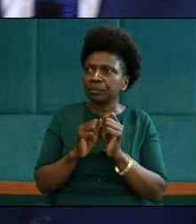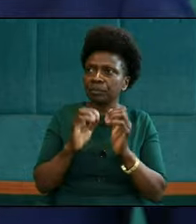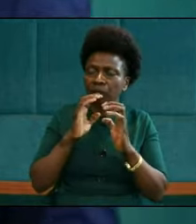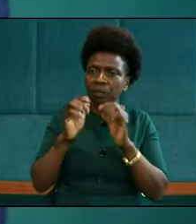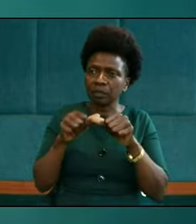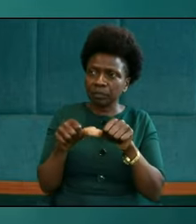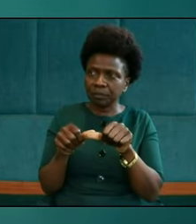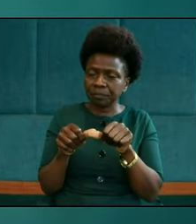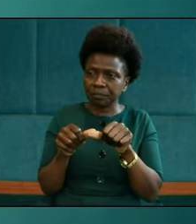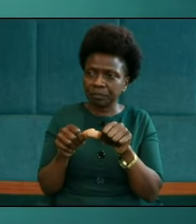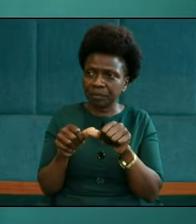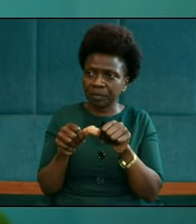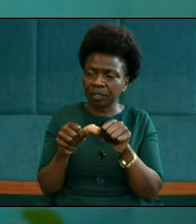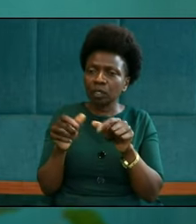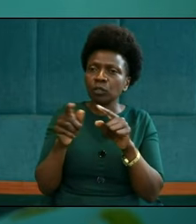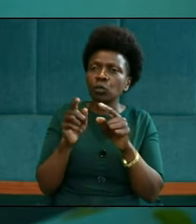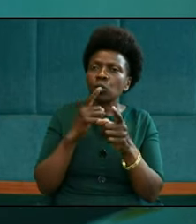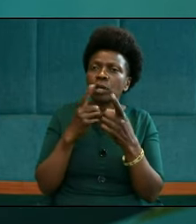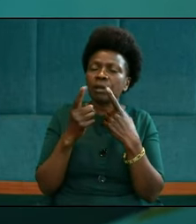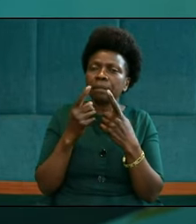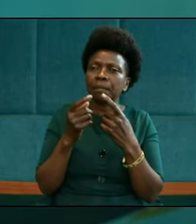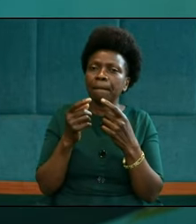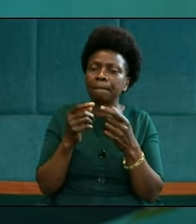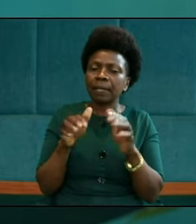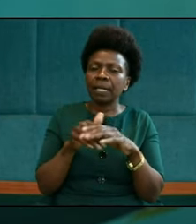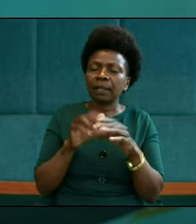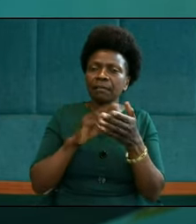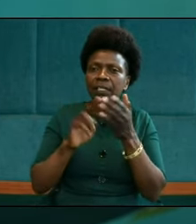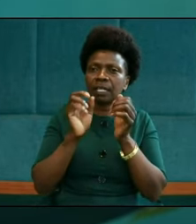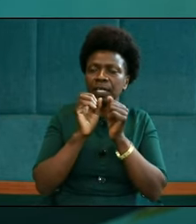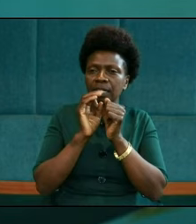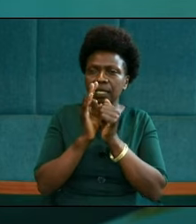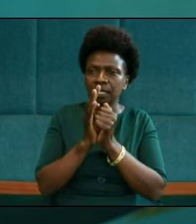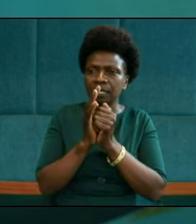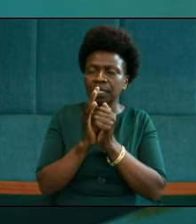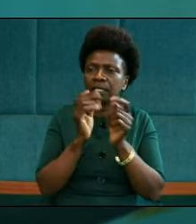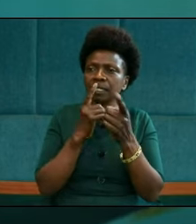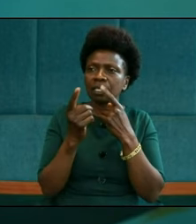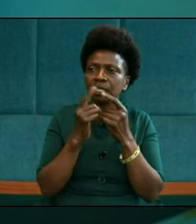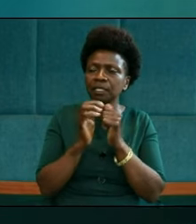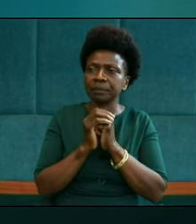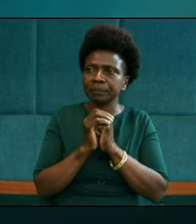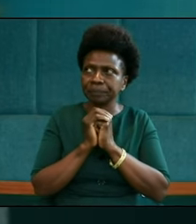comes in to him in verse 13 that says